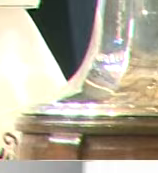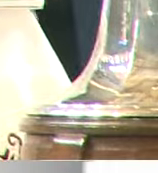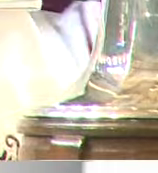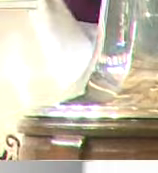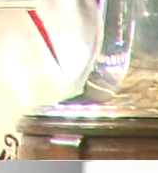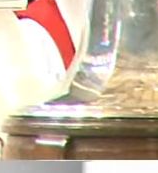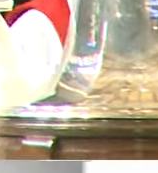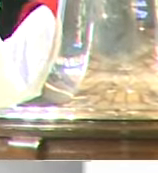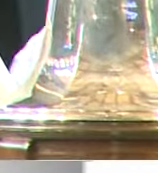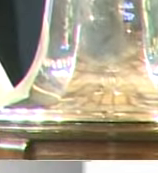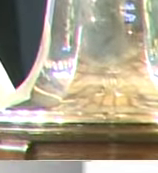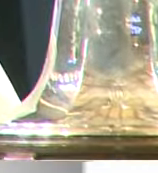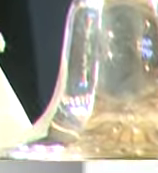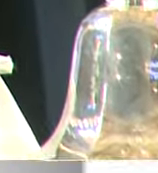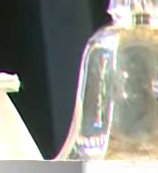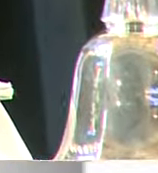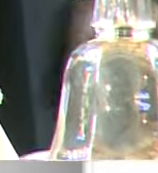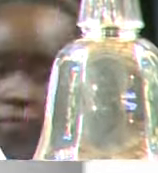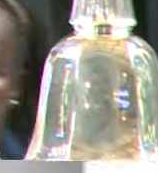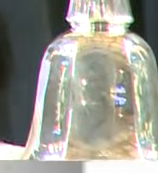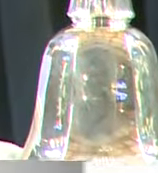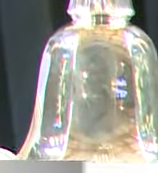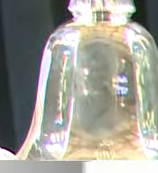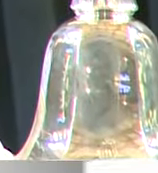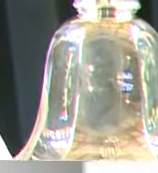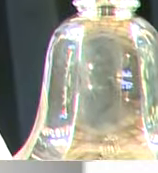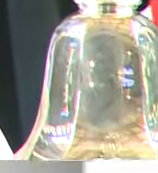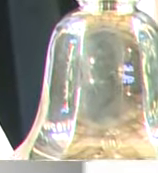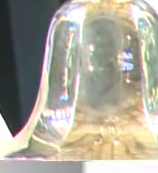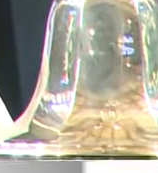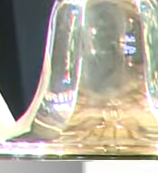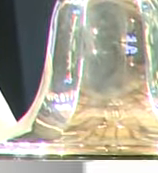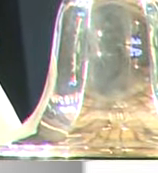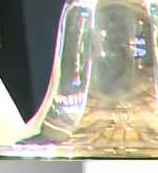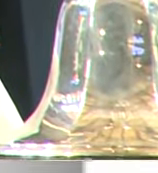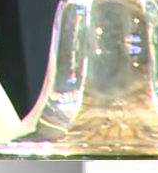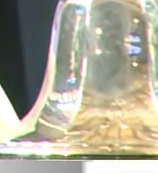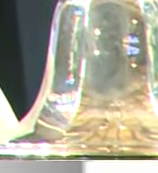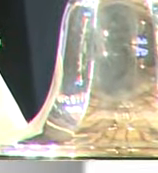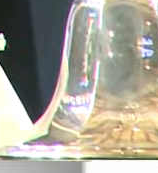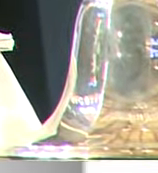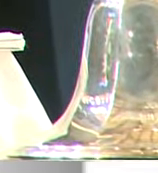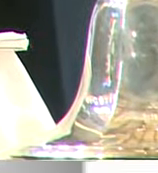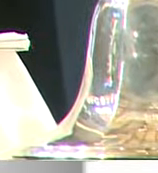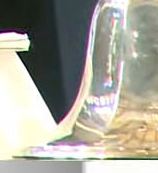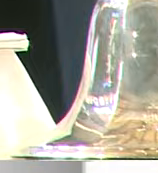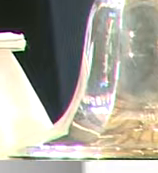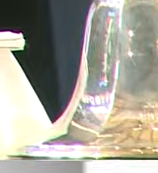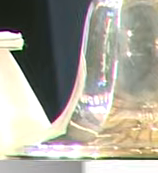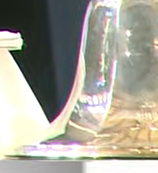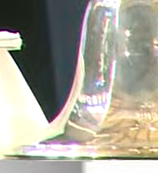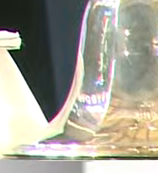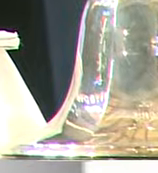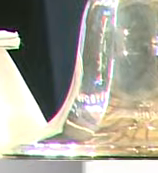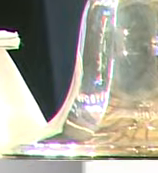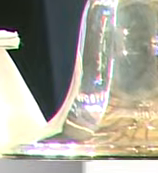Thank you, Bishop Professor Joseph, for breaking the bread for us.